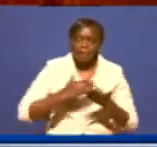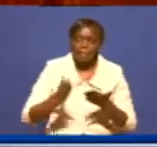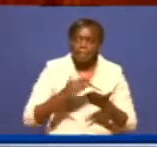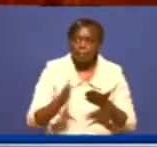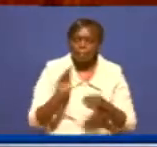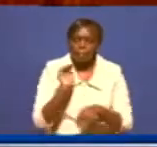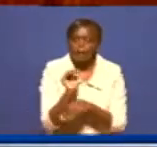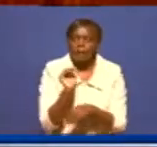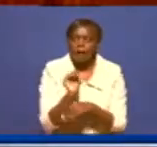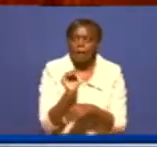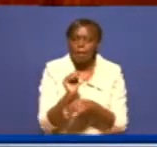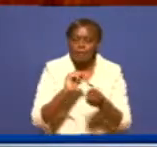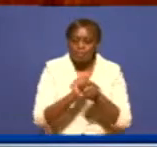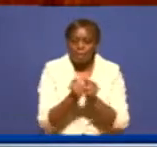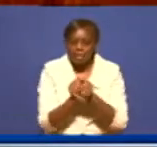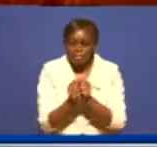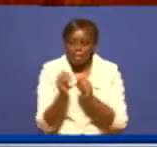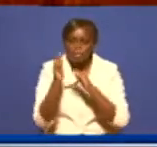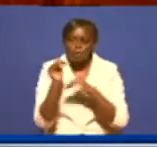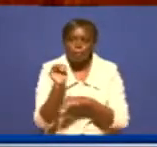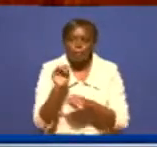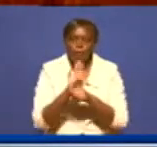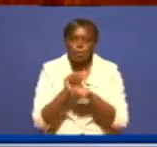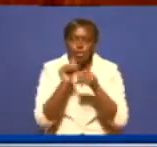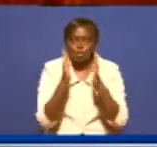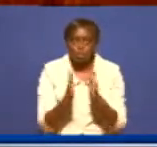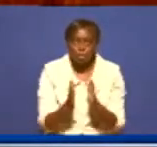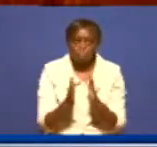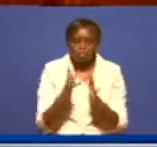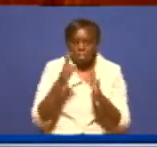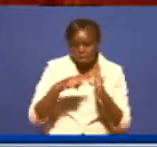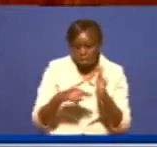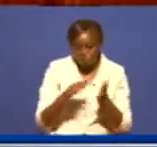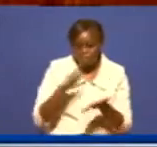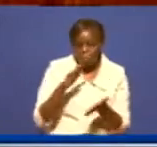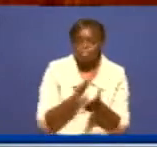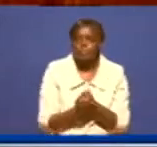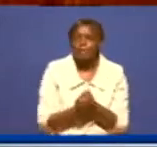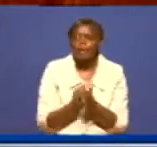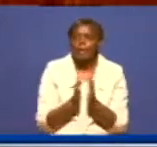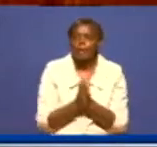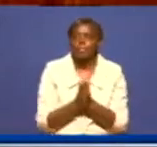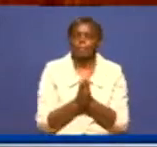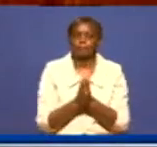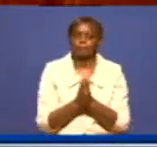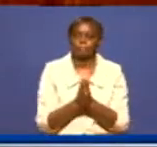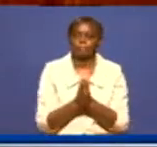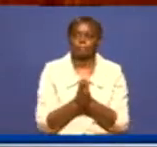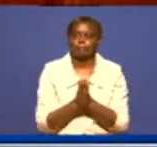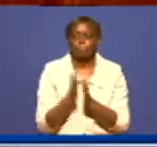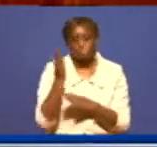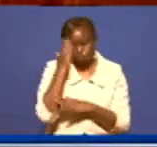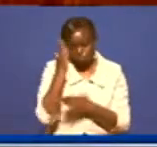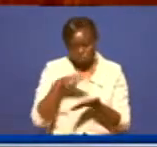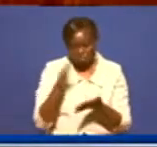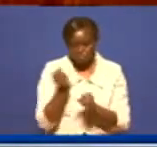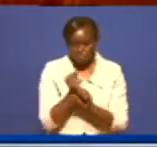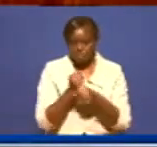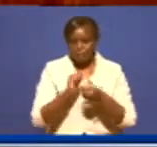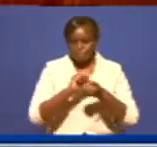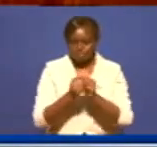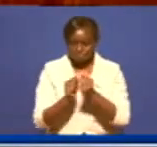seeking an amendment, and I hope that the majority leader can look into that and consider making those